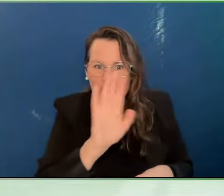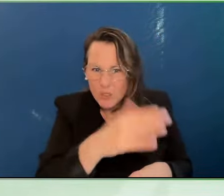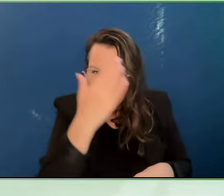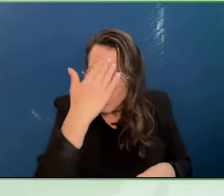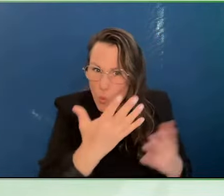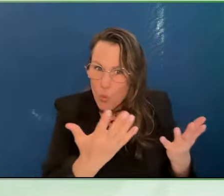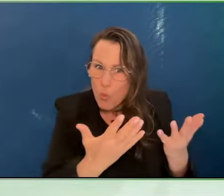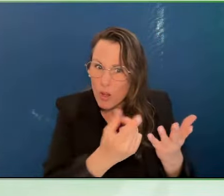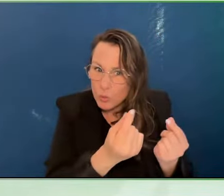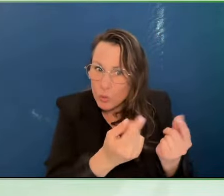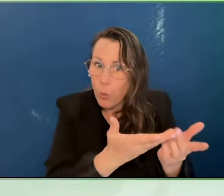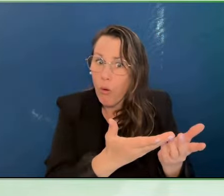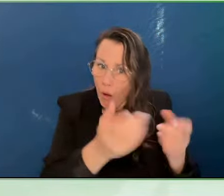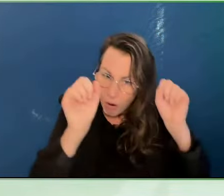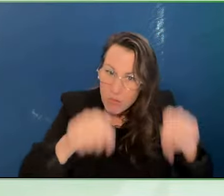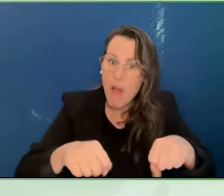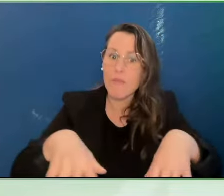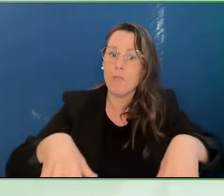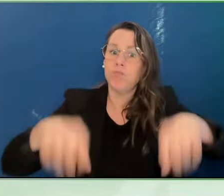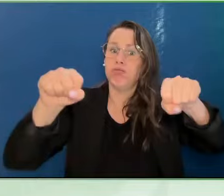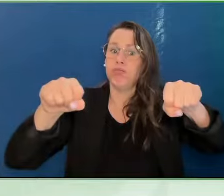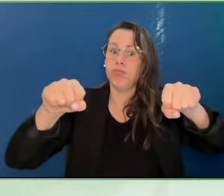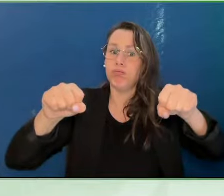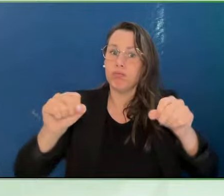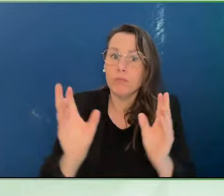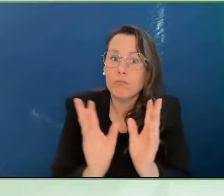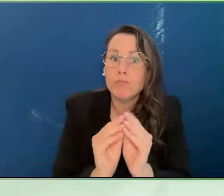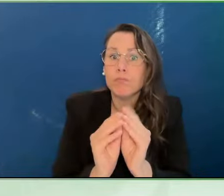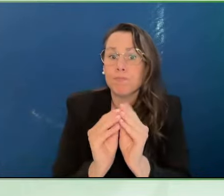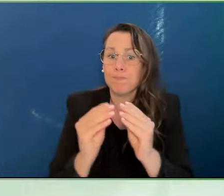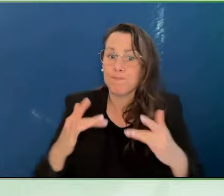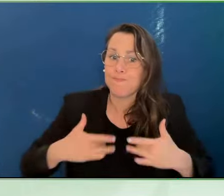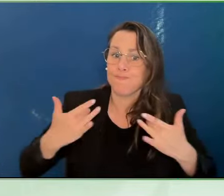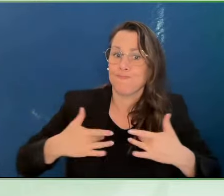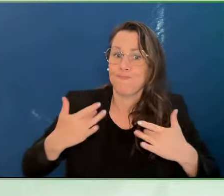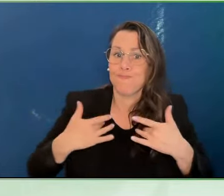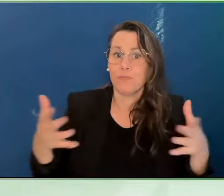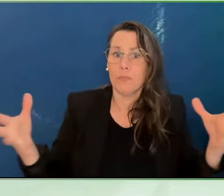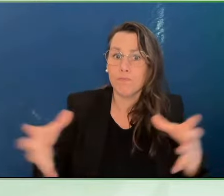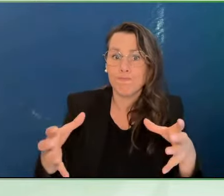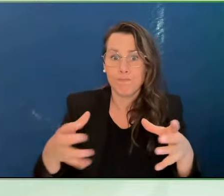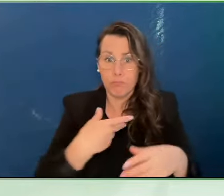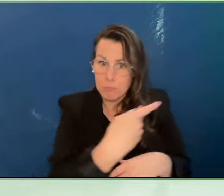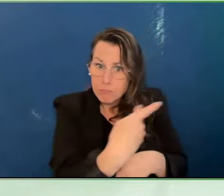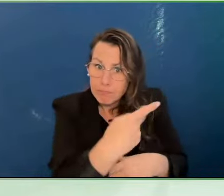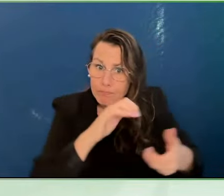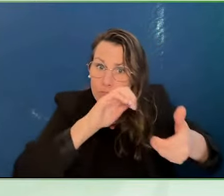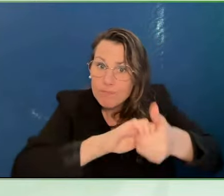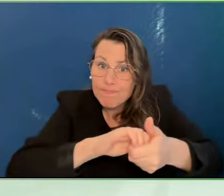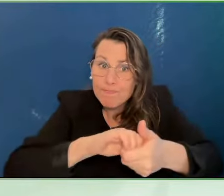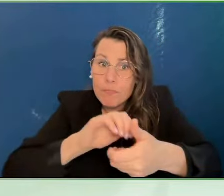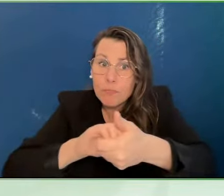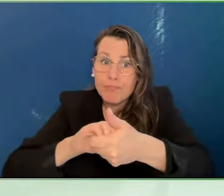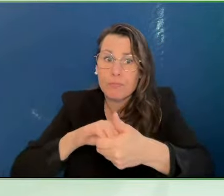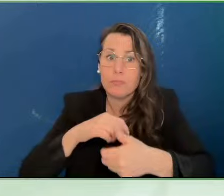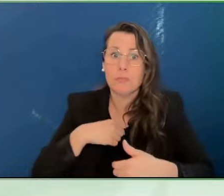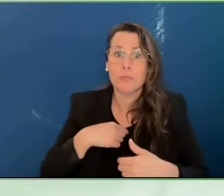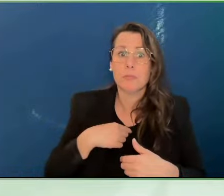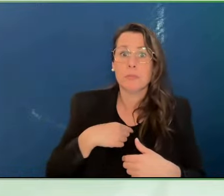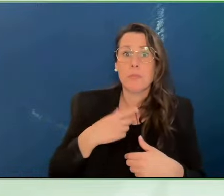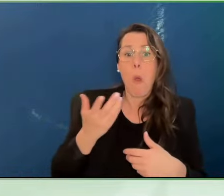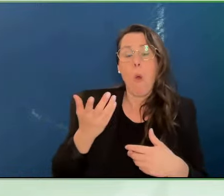speak? Yeah, so actually the conference is coming up on June 3rd, 4th through the 5th in